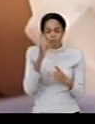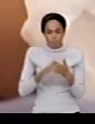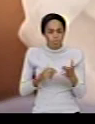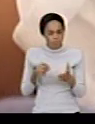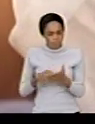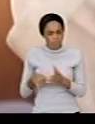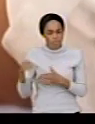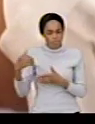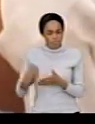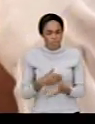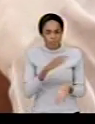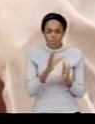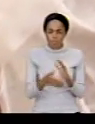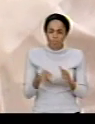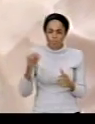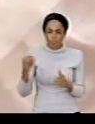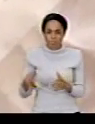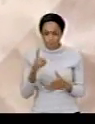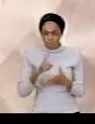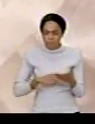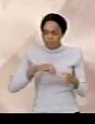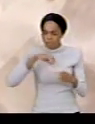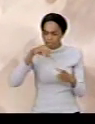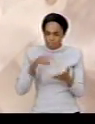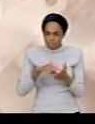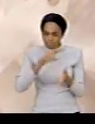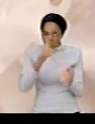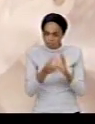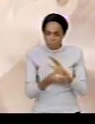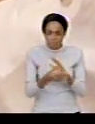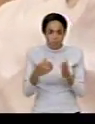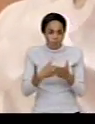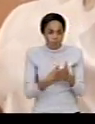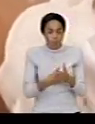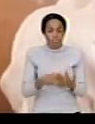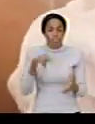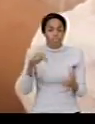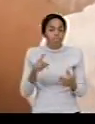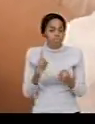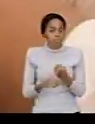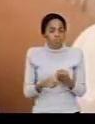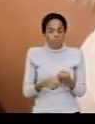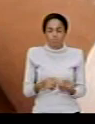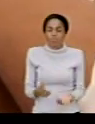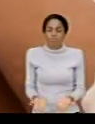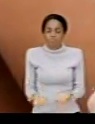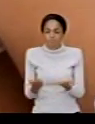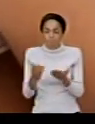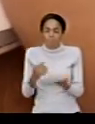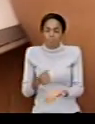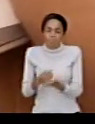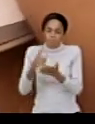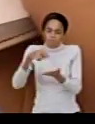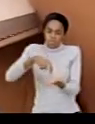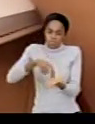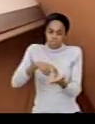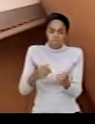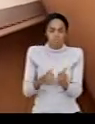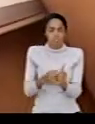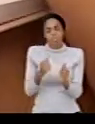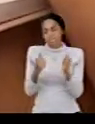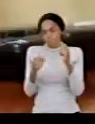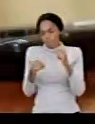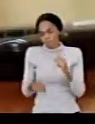new convert need to bring him up, lift him up, and help him to stand on his two feet on this new faith?